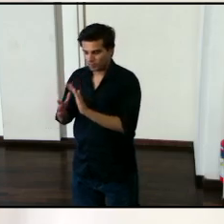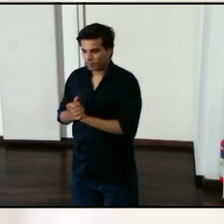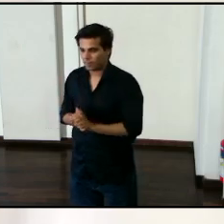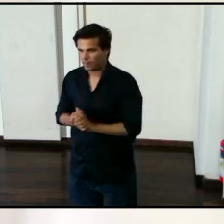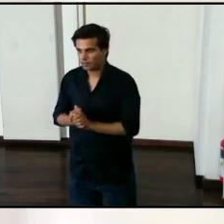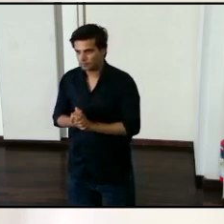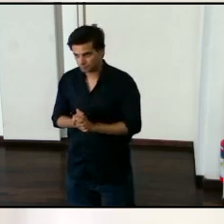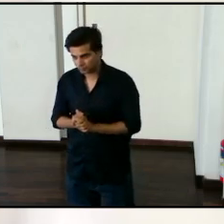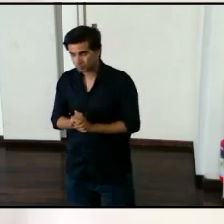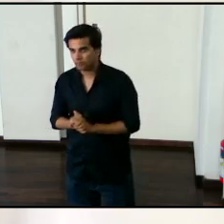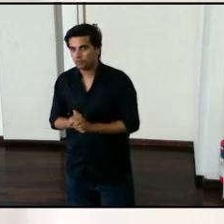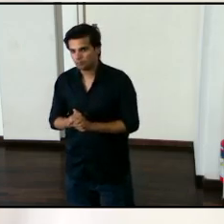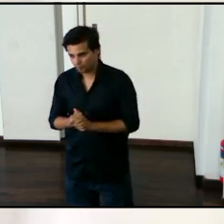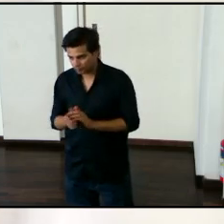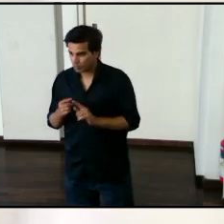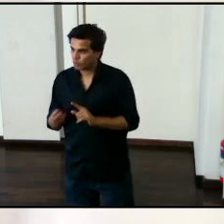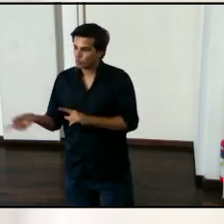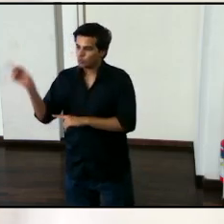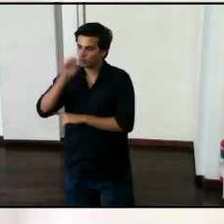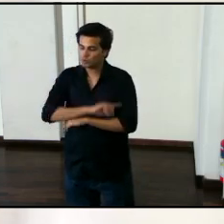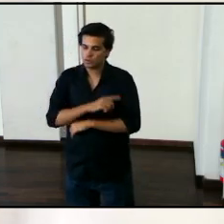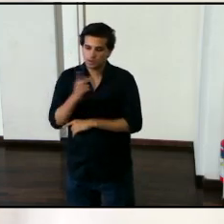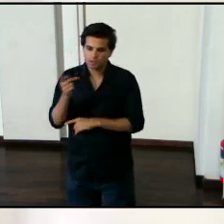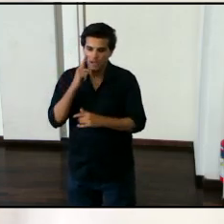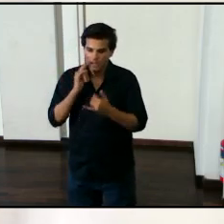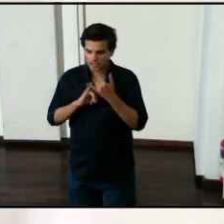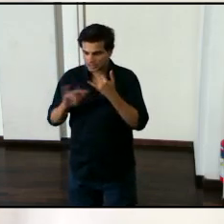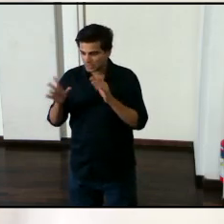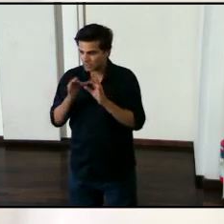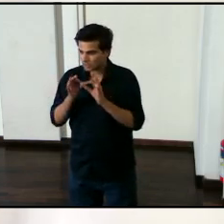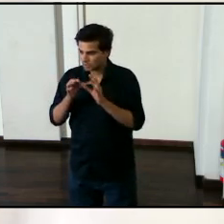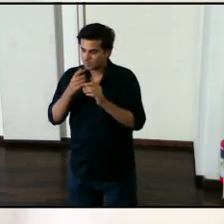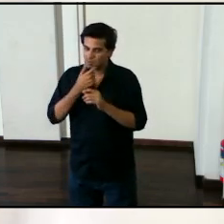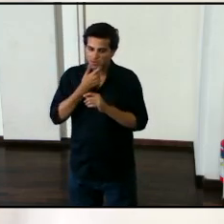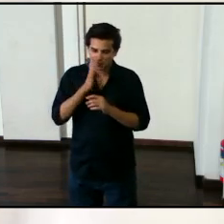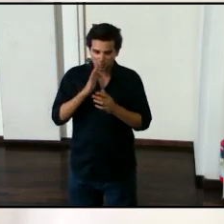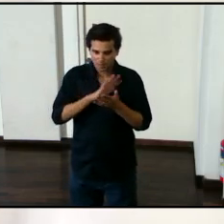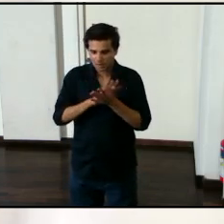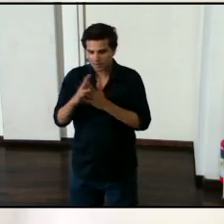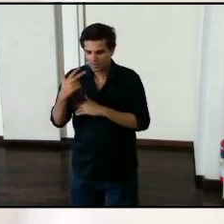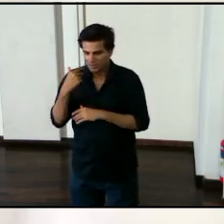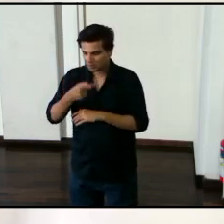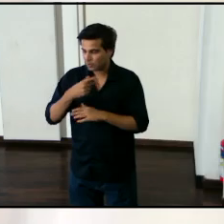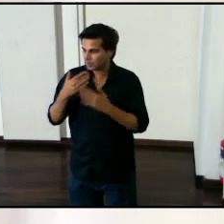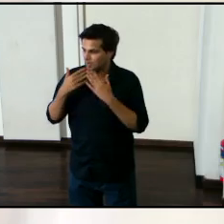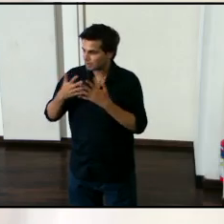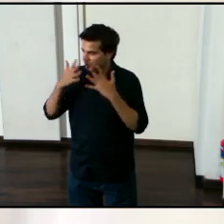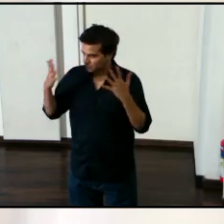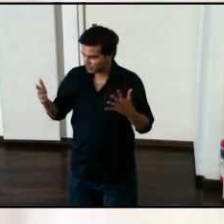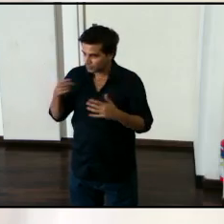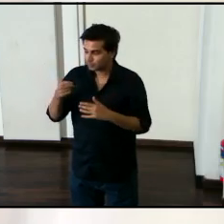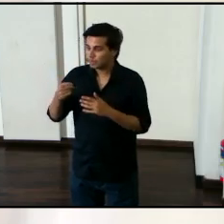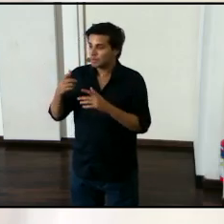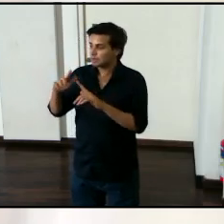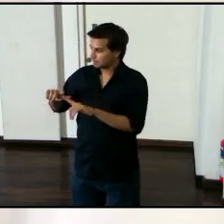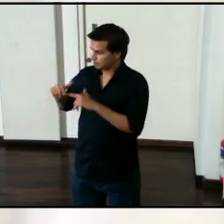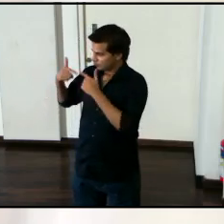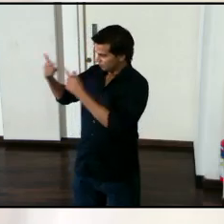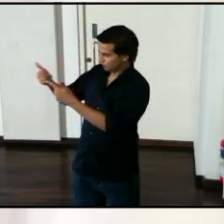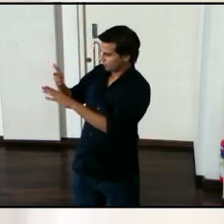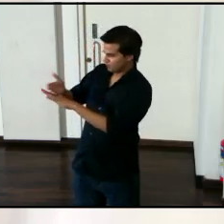would also like to thank our ISL interpreters, Shivam and Harshita. And before I hand over, just a